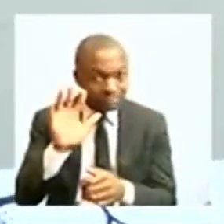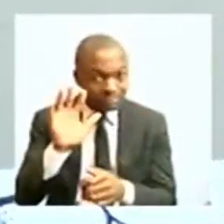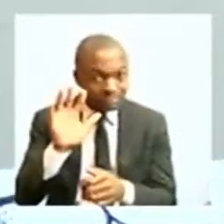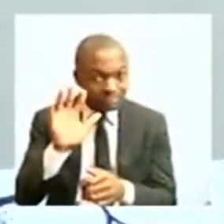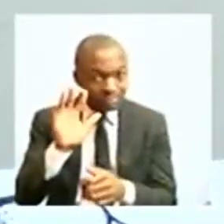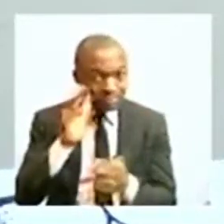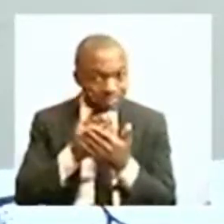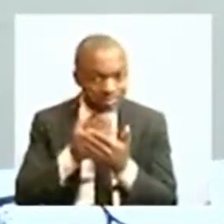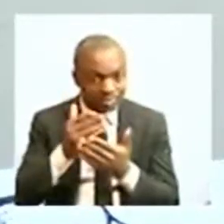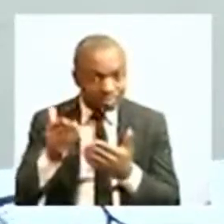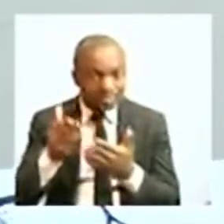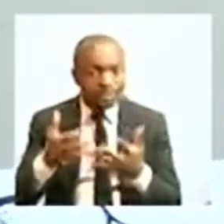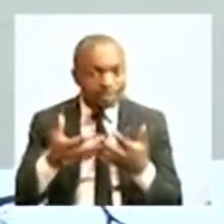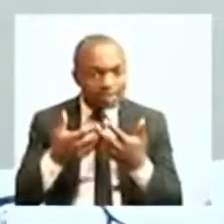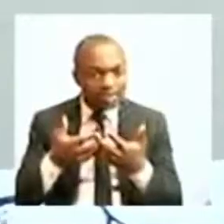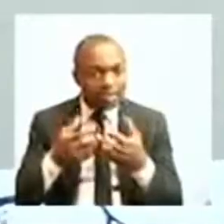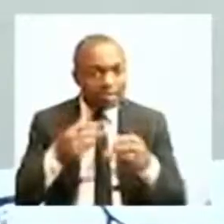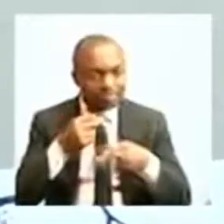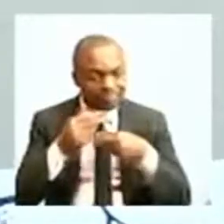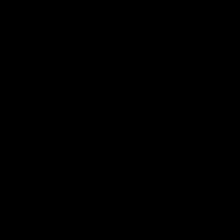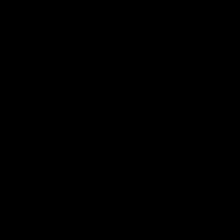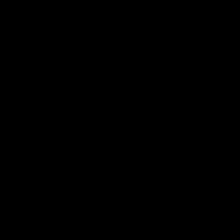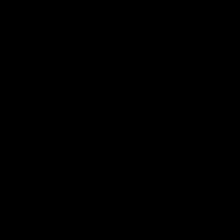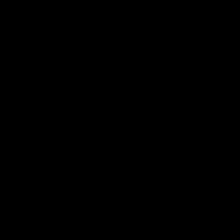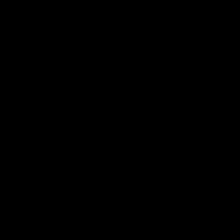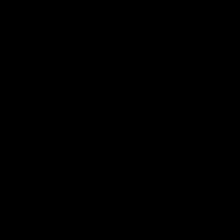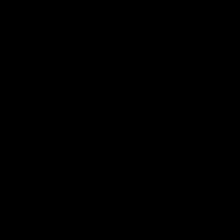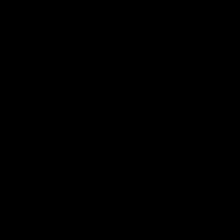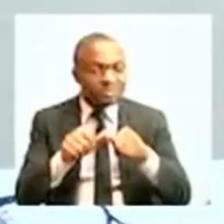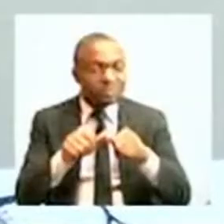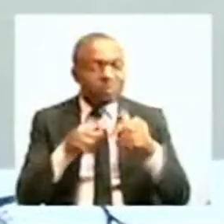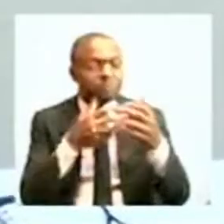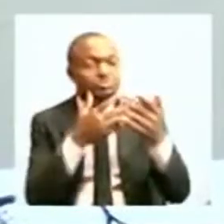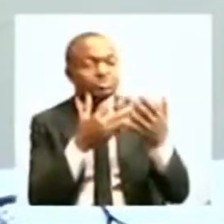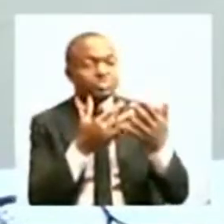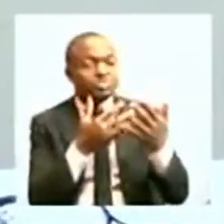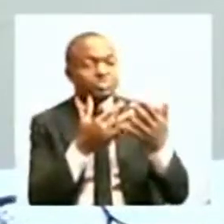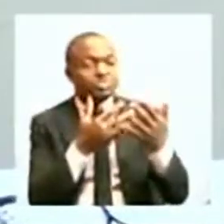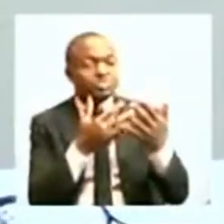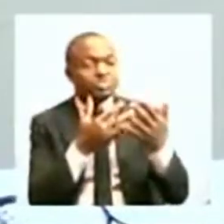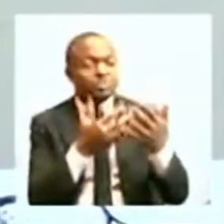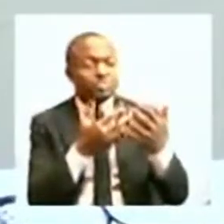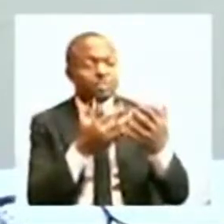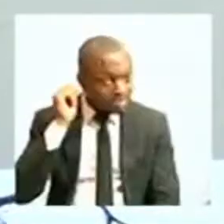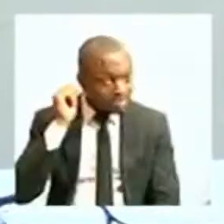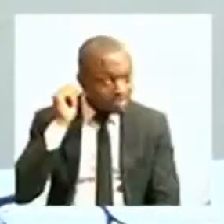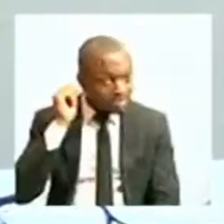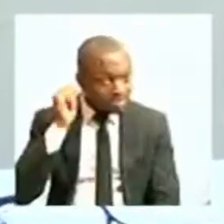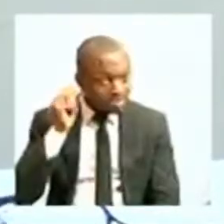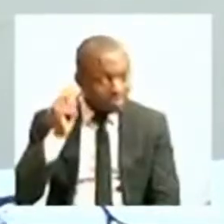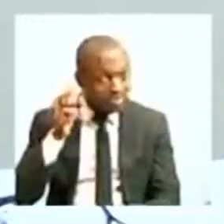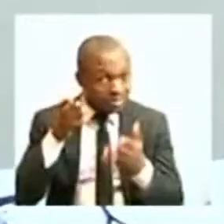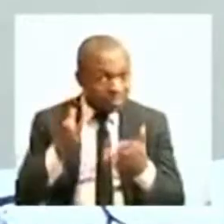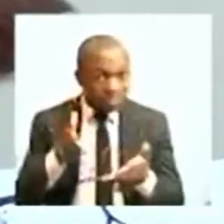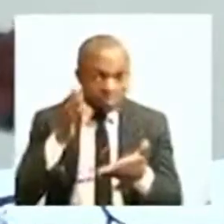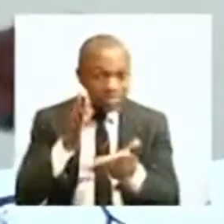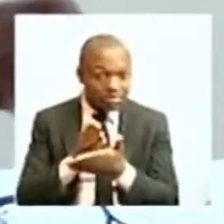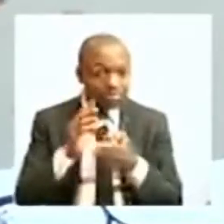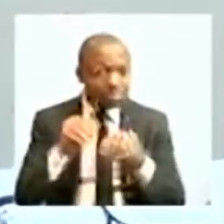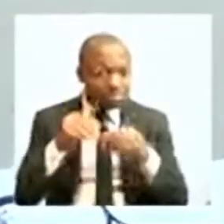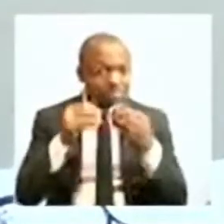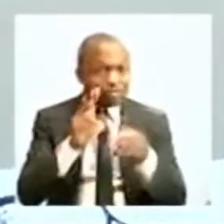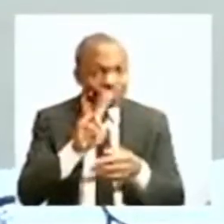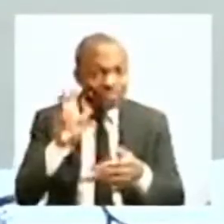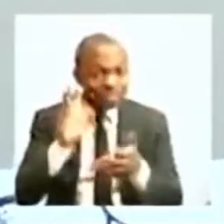going to procure machinery, meaning that those are still outstanding. They gave us, we stopped. We were giving